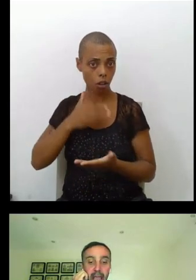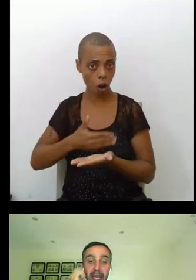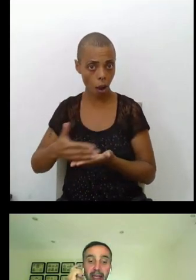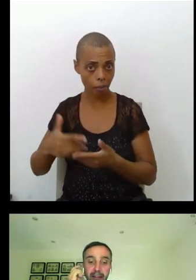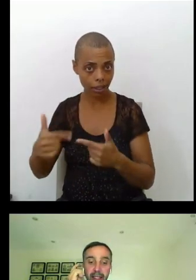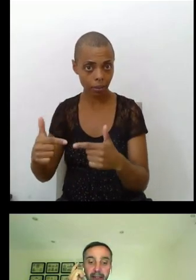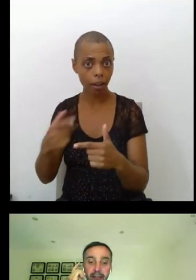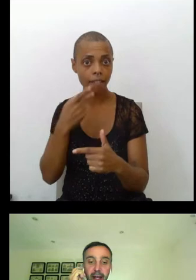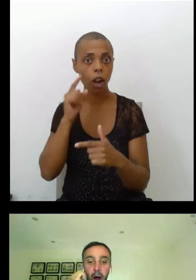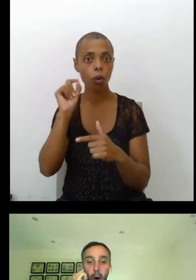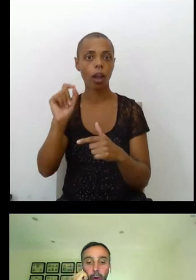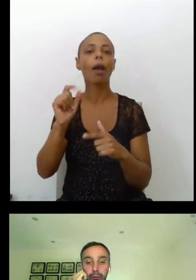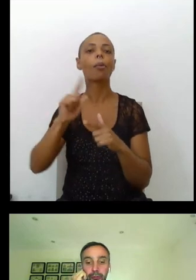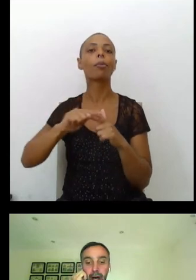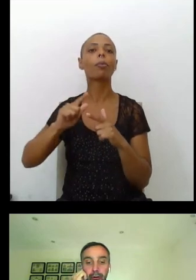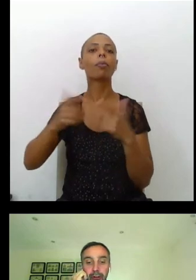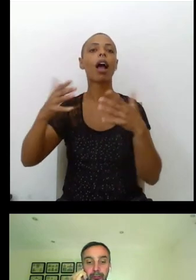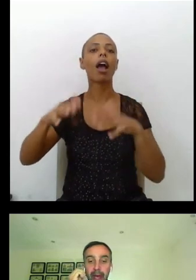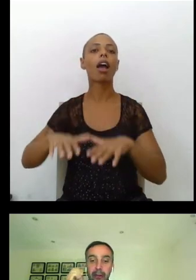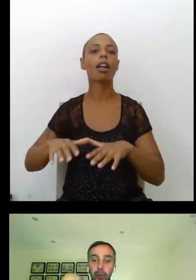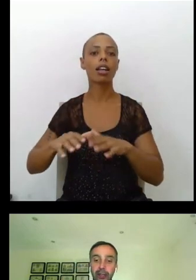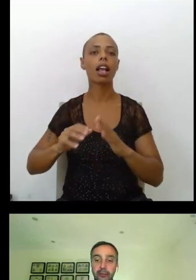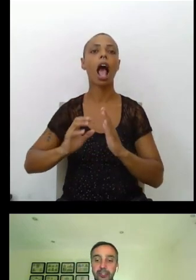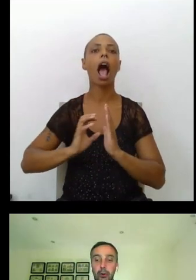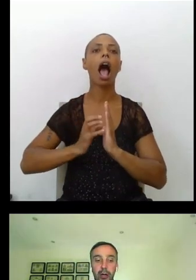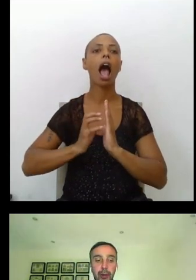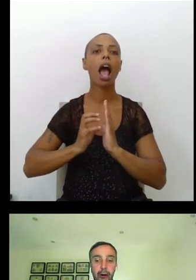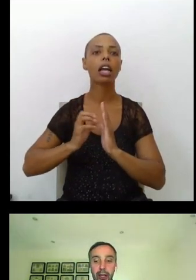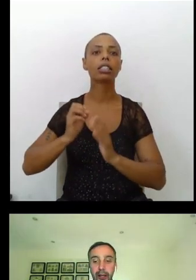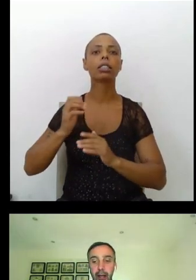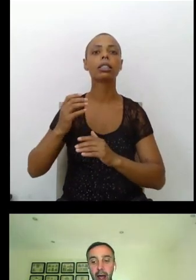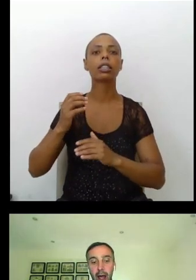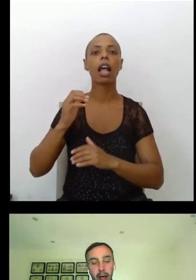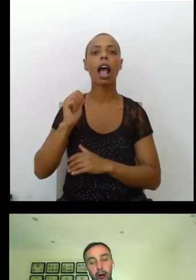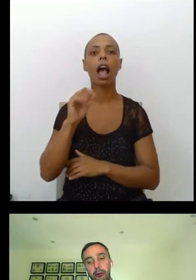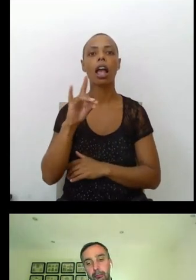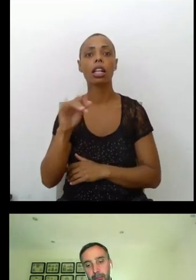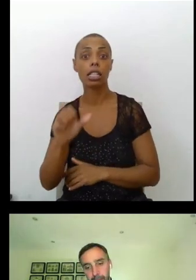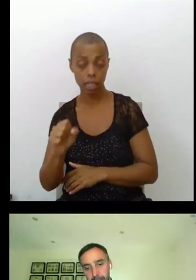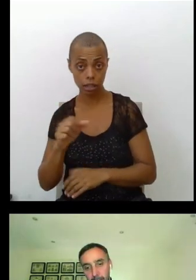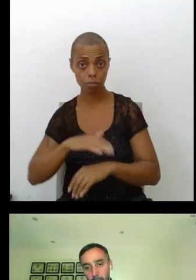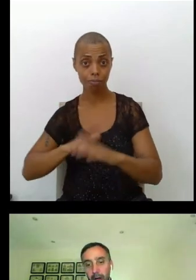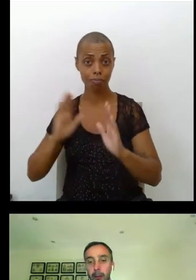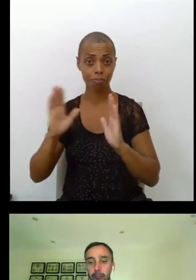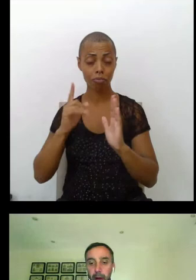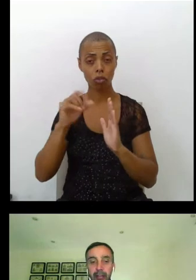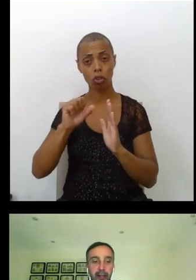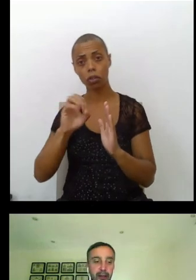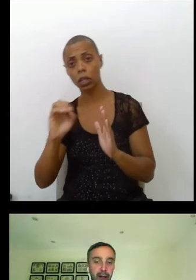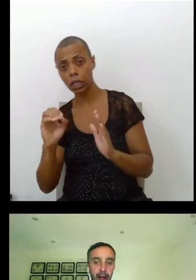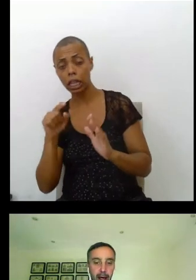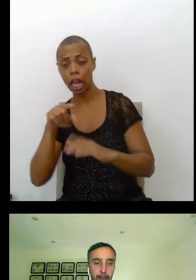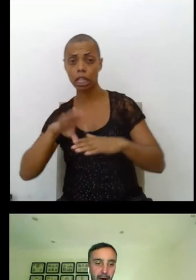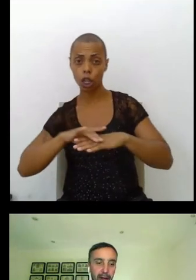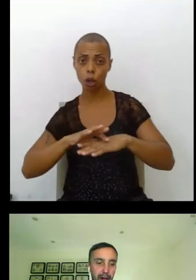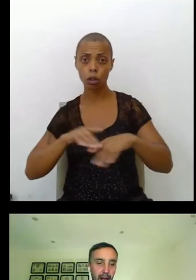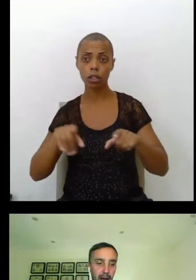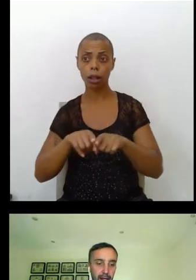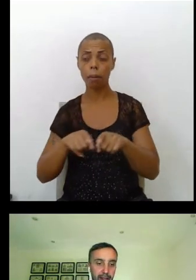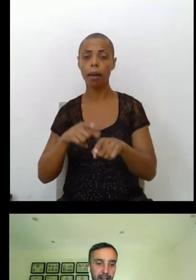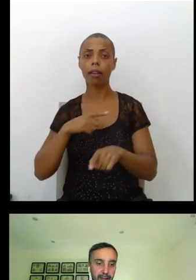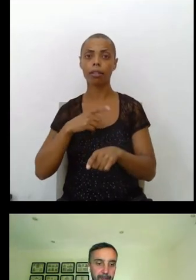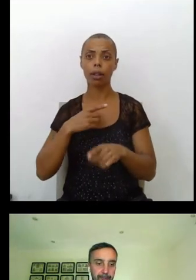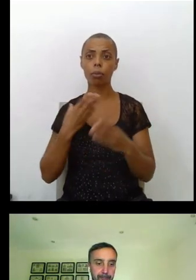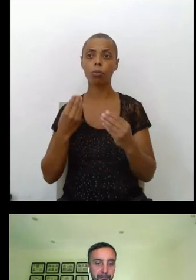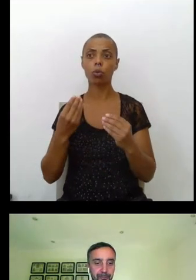when the kdc's also found many victims among American among prominent American